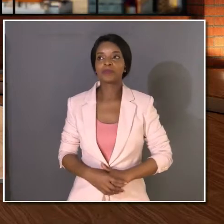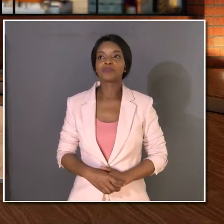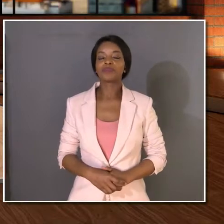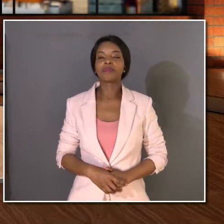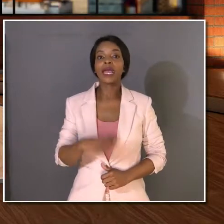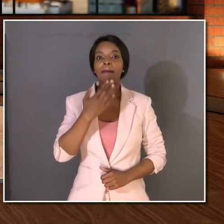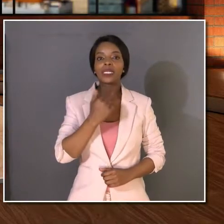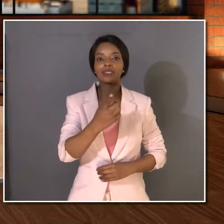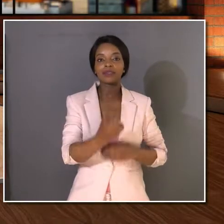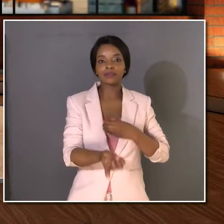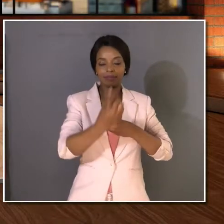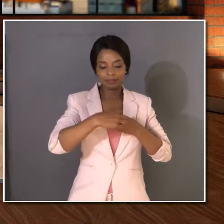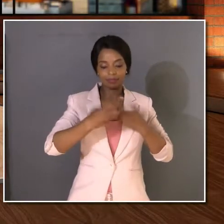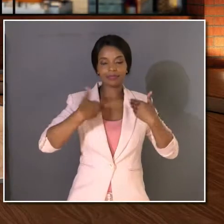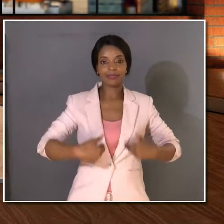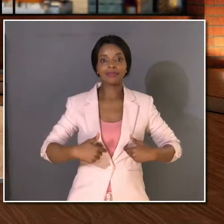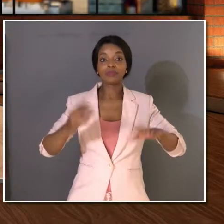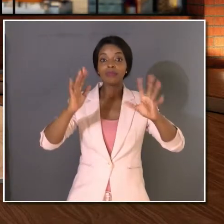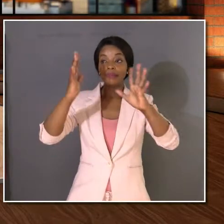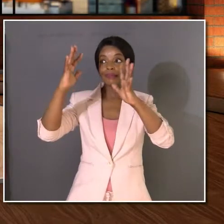please join me in congratulating